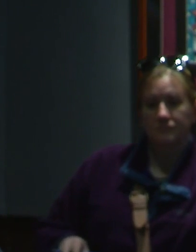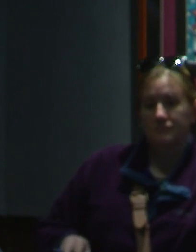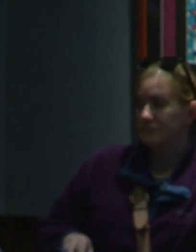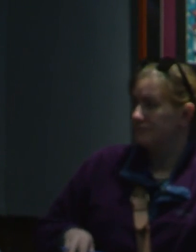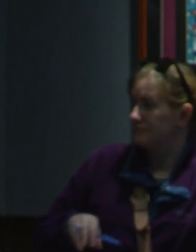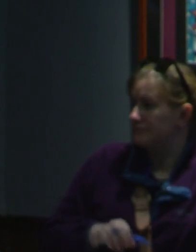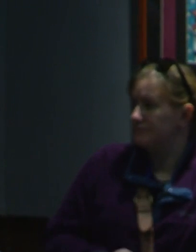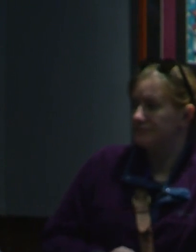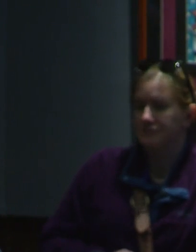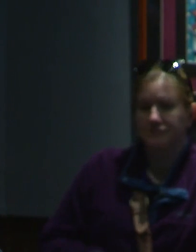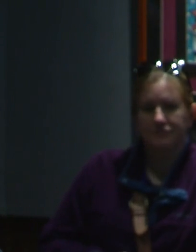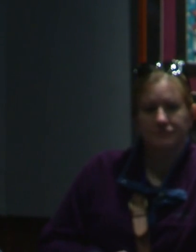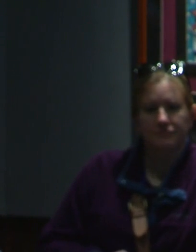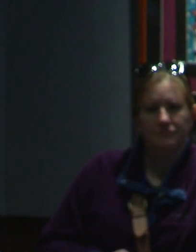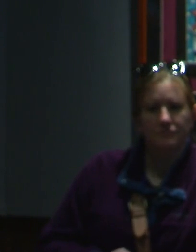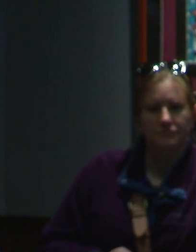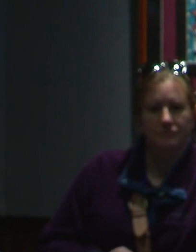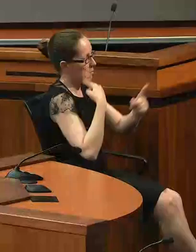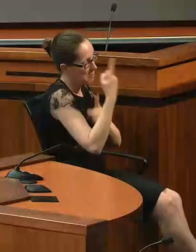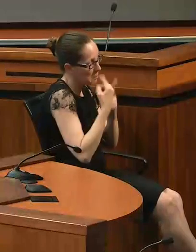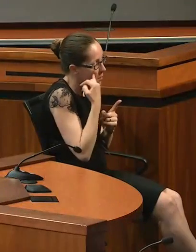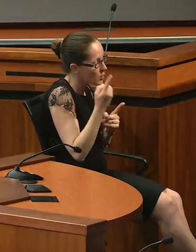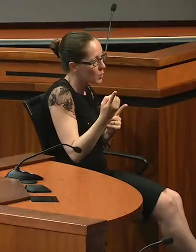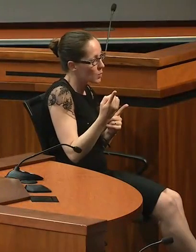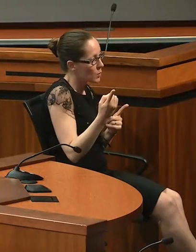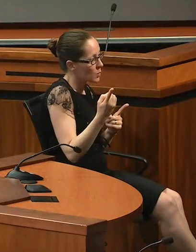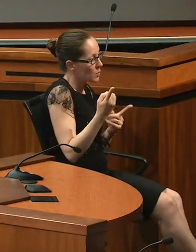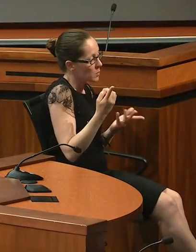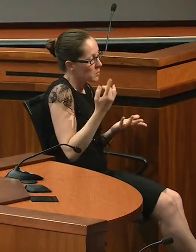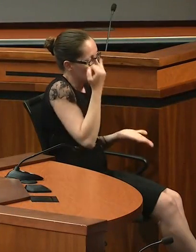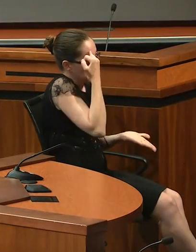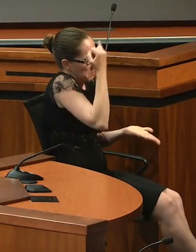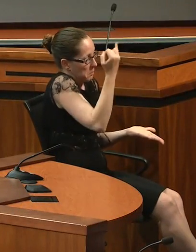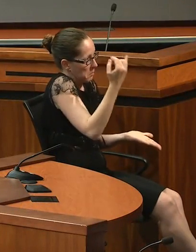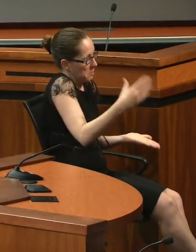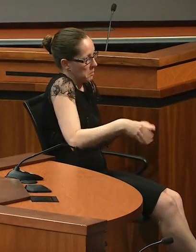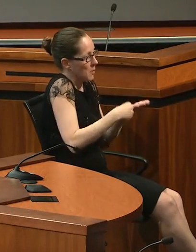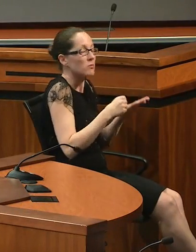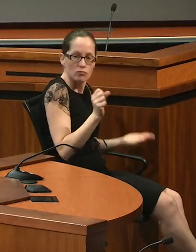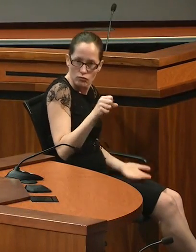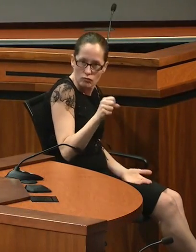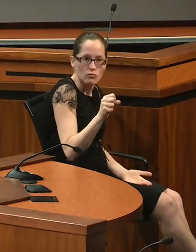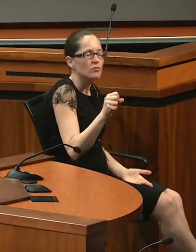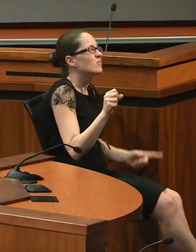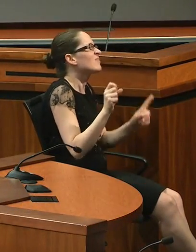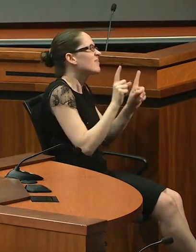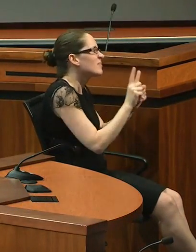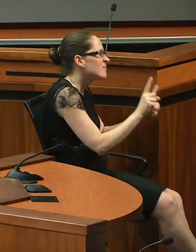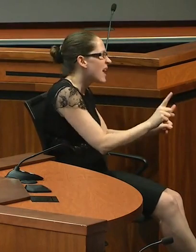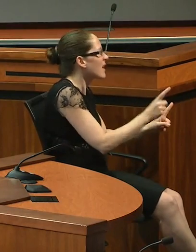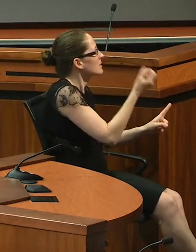if that's something that you've looked at in your areas of creating the ponds. That's what our model represents. For reasons of fish passage, among other